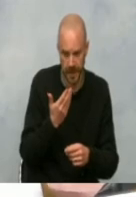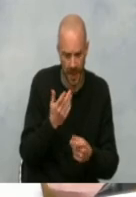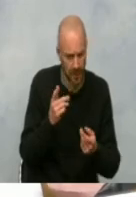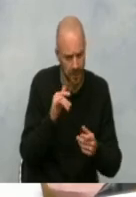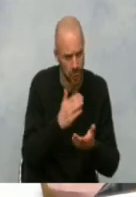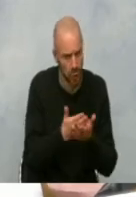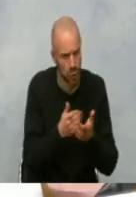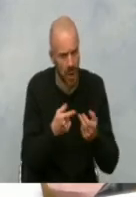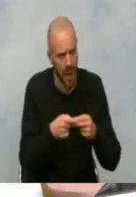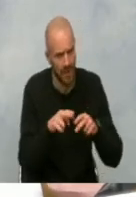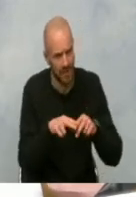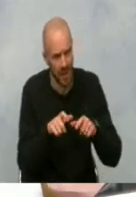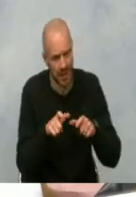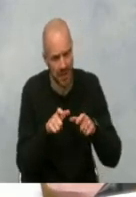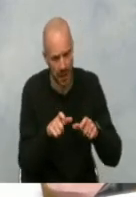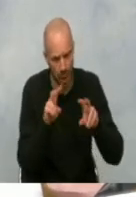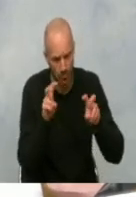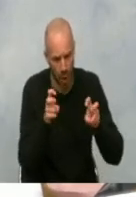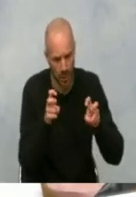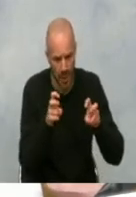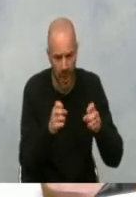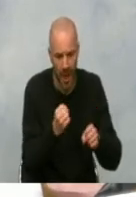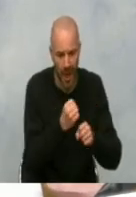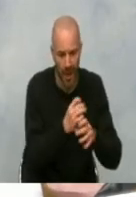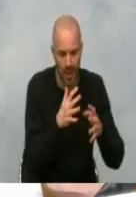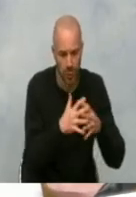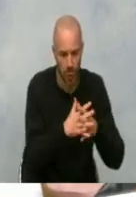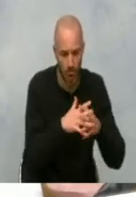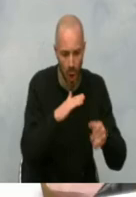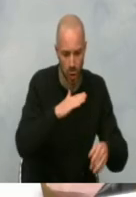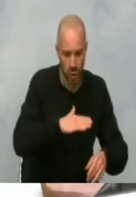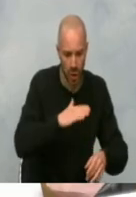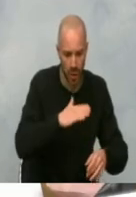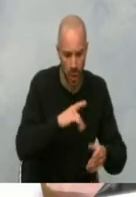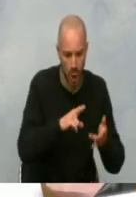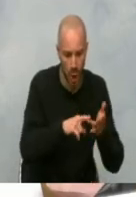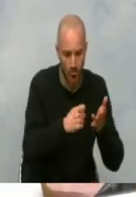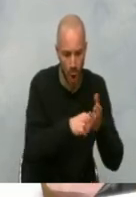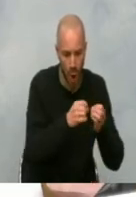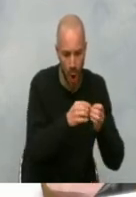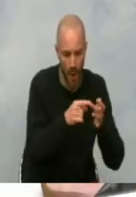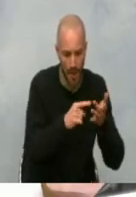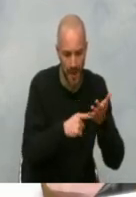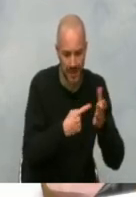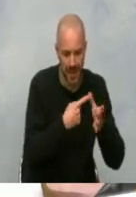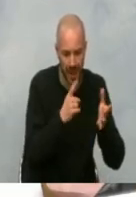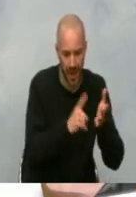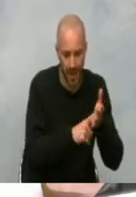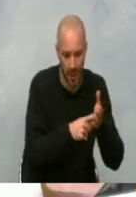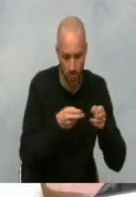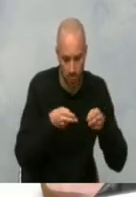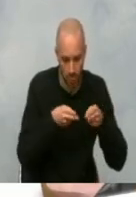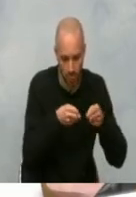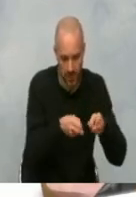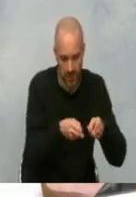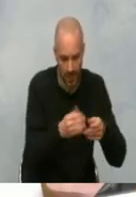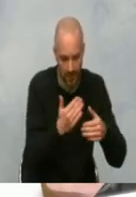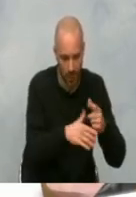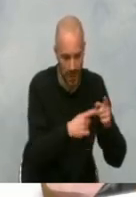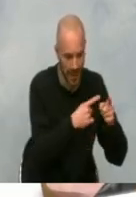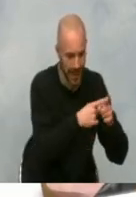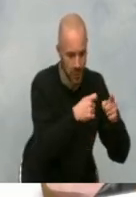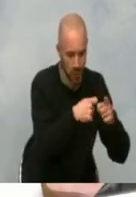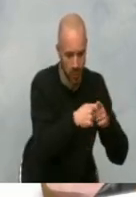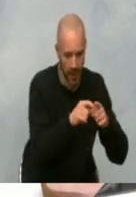Glasgow Southern Orbital Road. So this is the road that runs from East Kilbride out through East Renfrewshire and joins onto